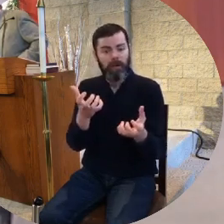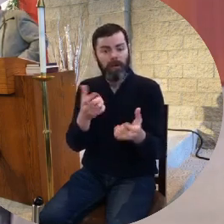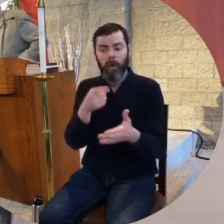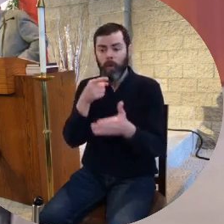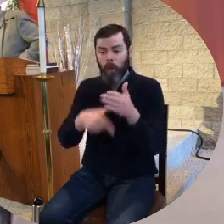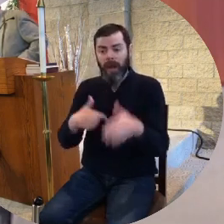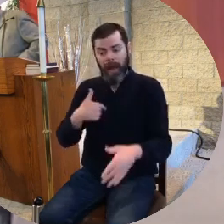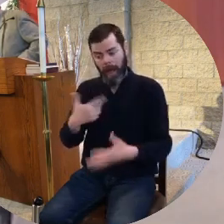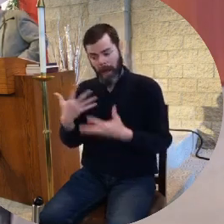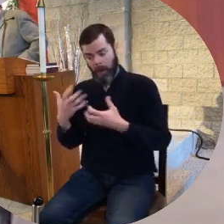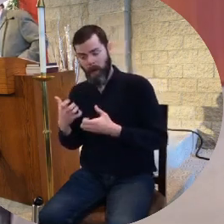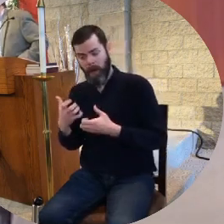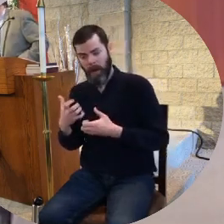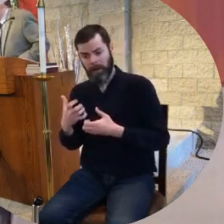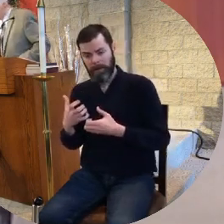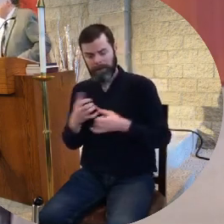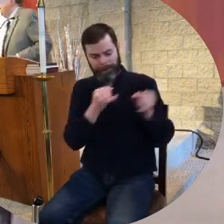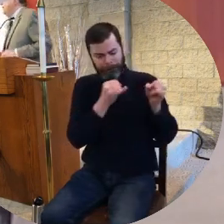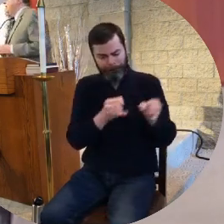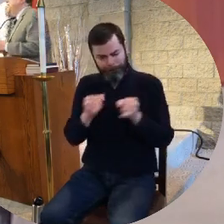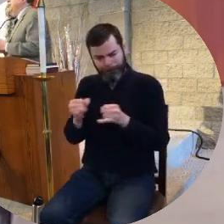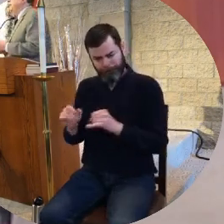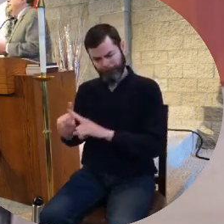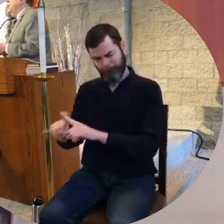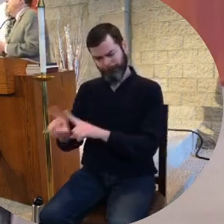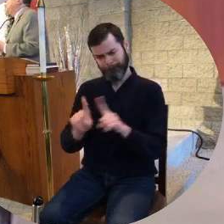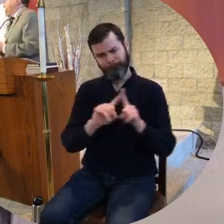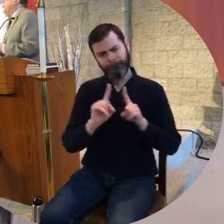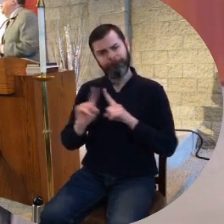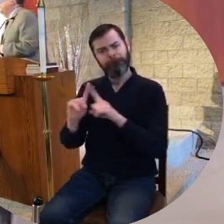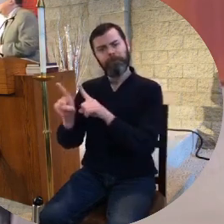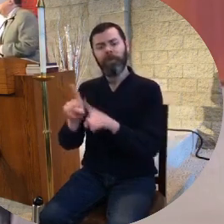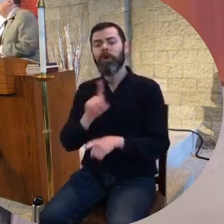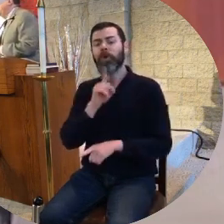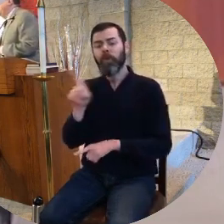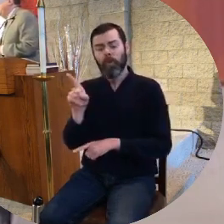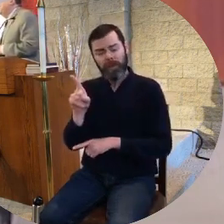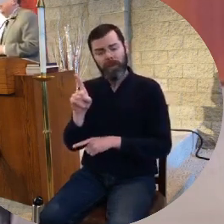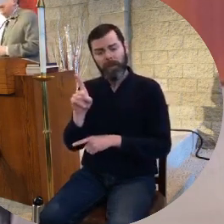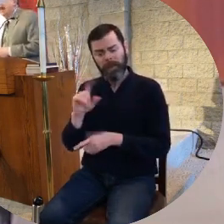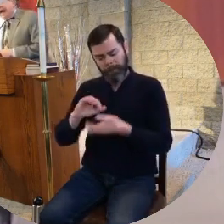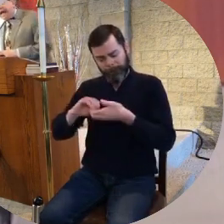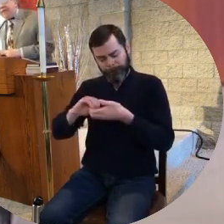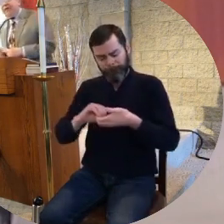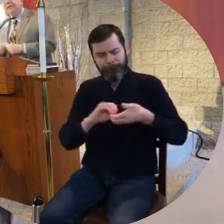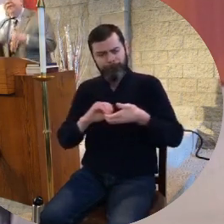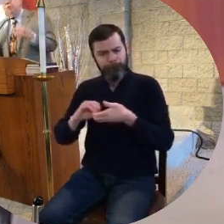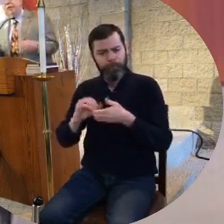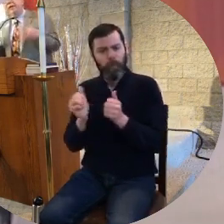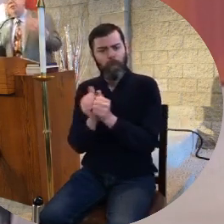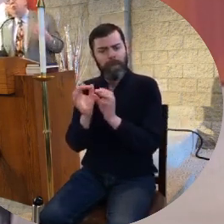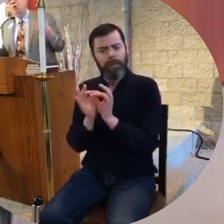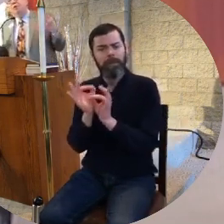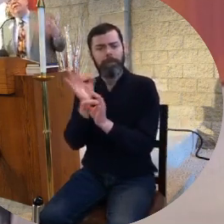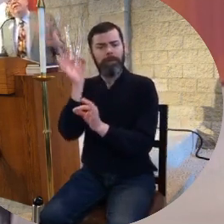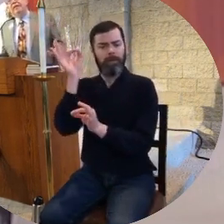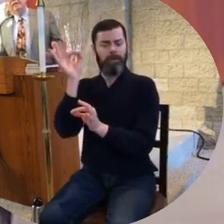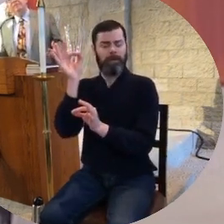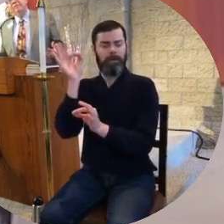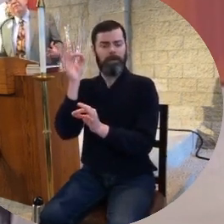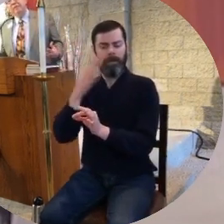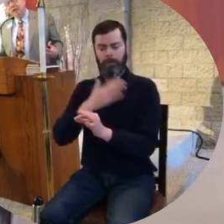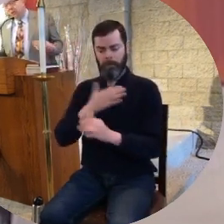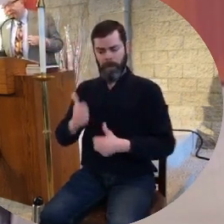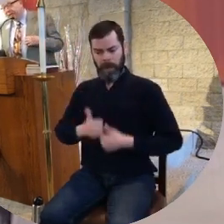it to be. But the important thing is we can co-create with Spirit the life that we want to